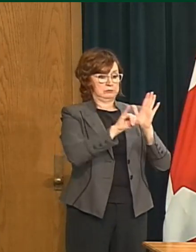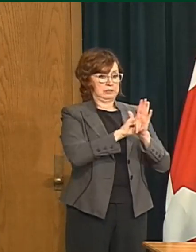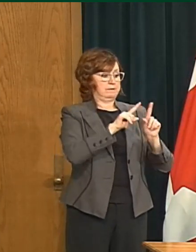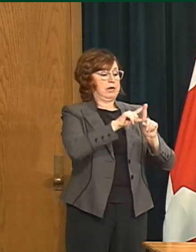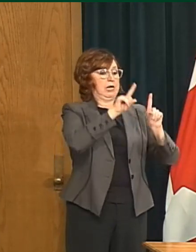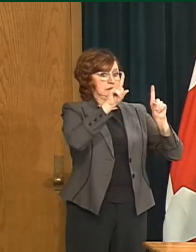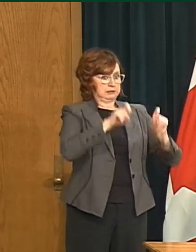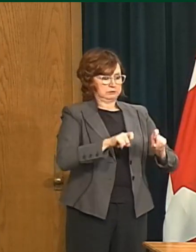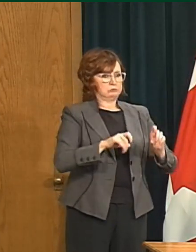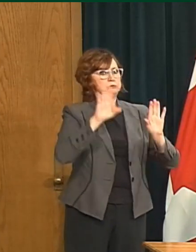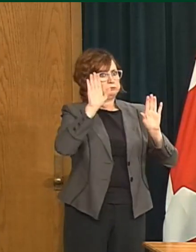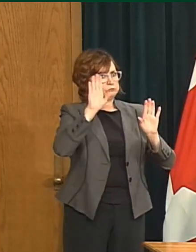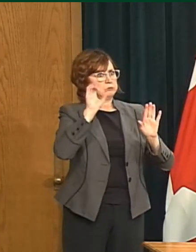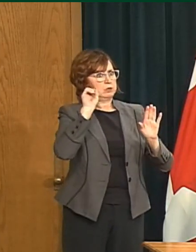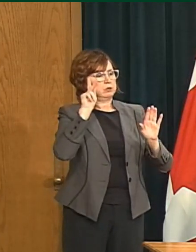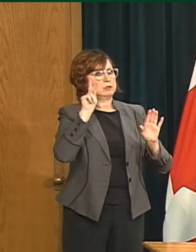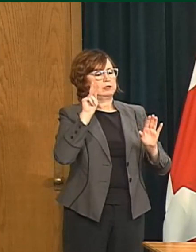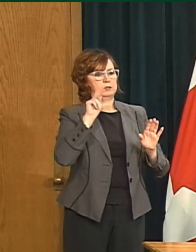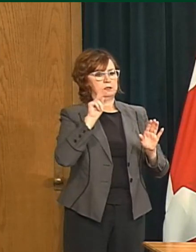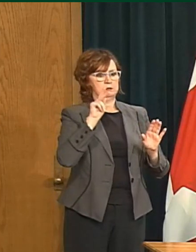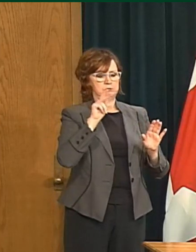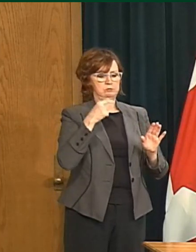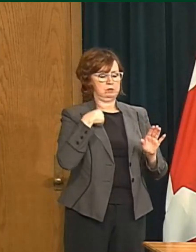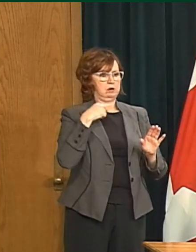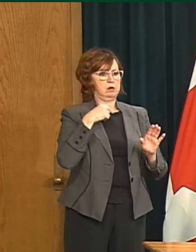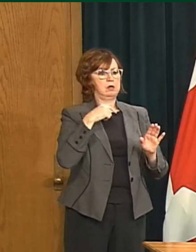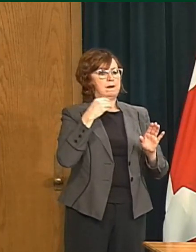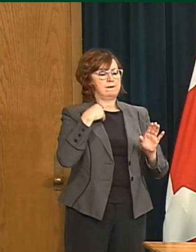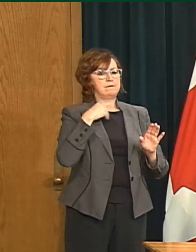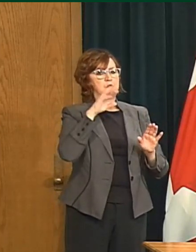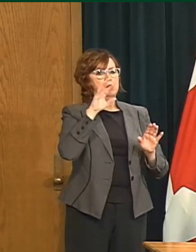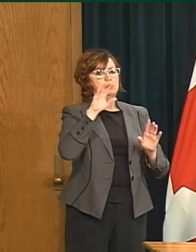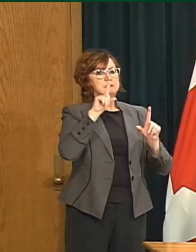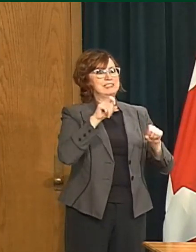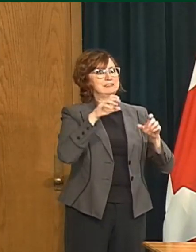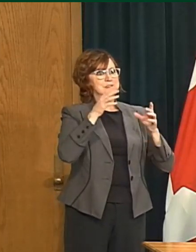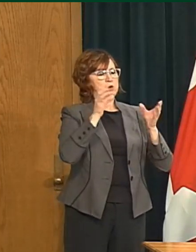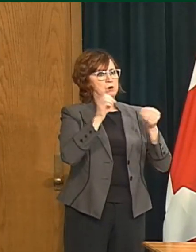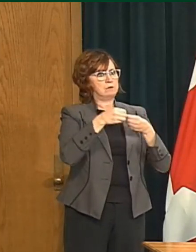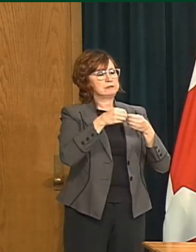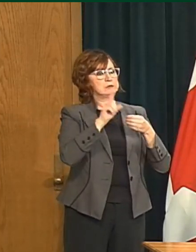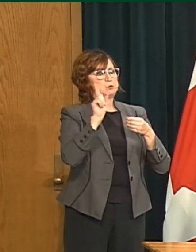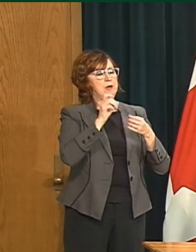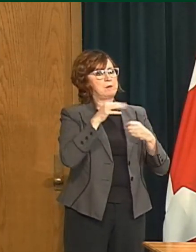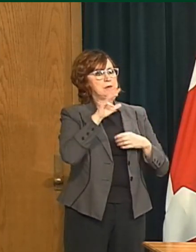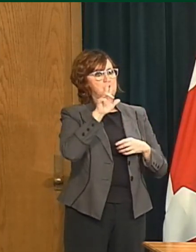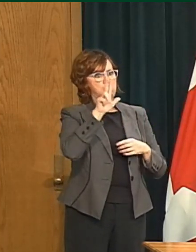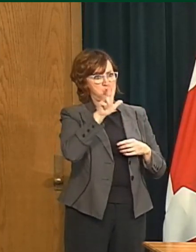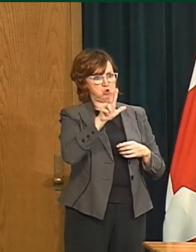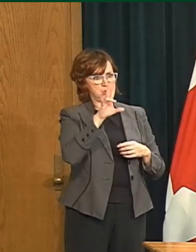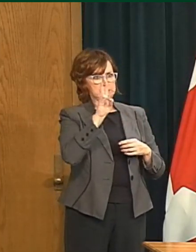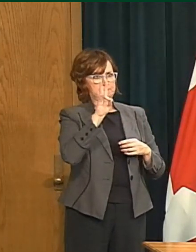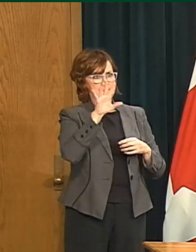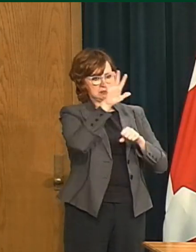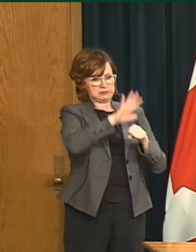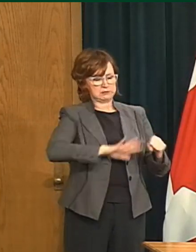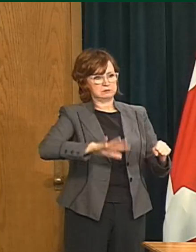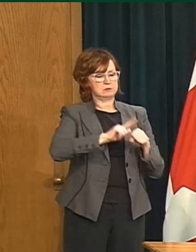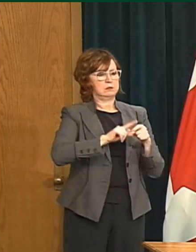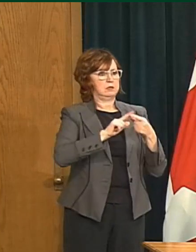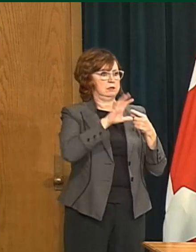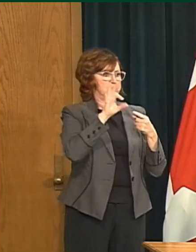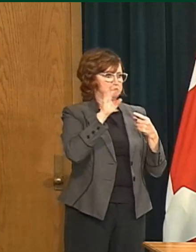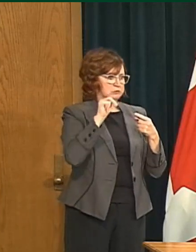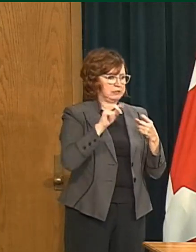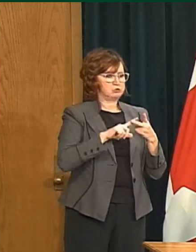all, testing is available in 37 plus sites throughout Saskatchewan. It's integrated between First Nations, Northern communities, and